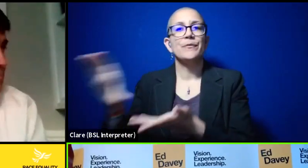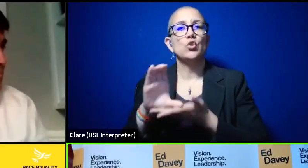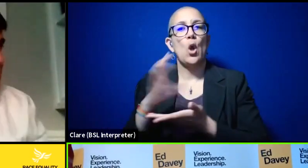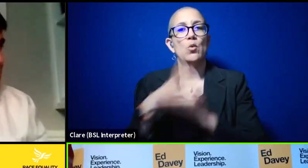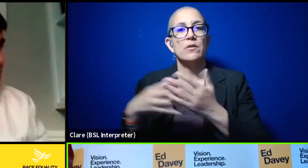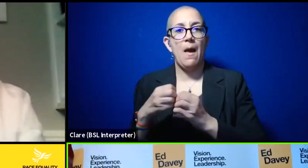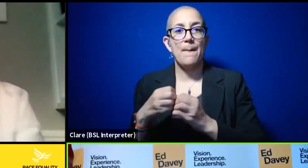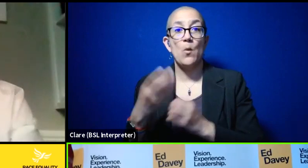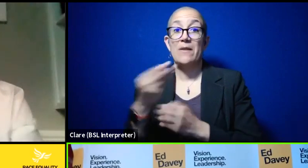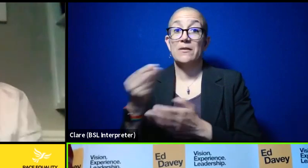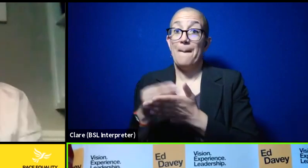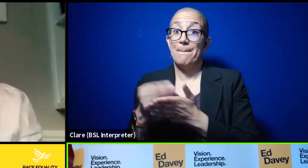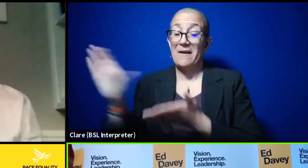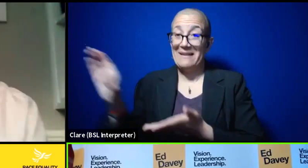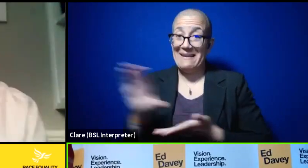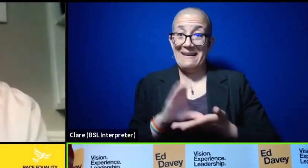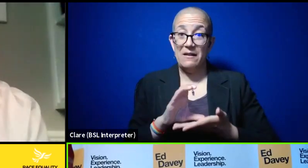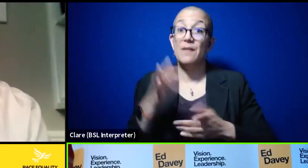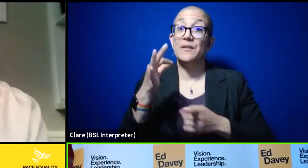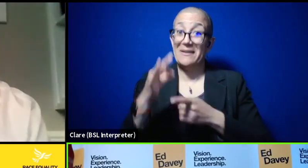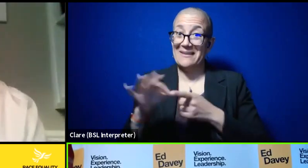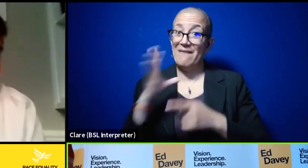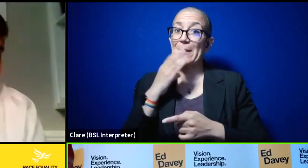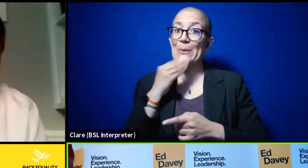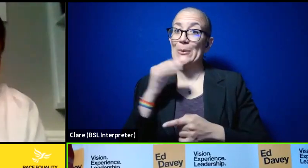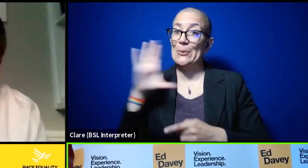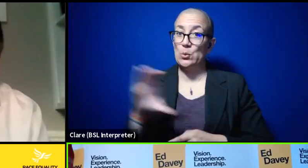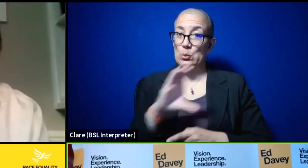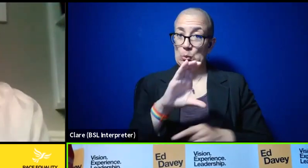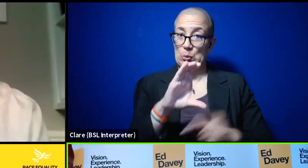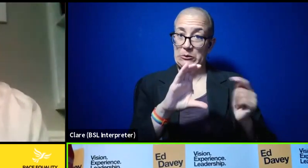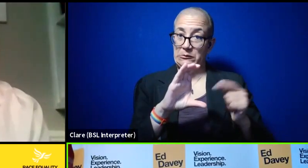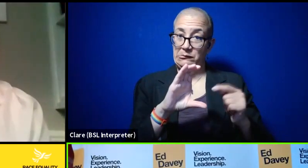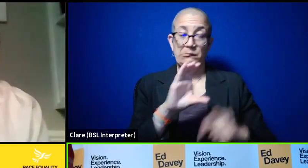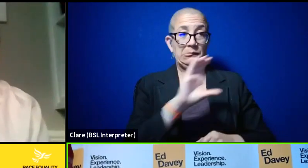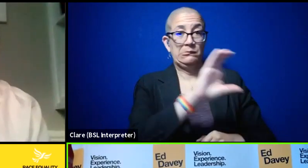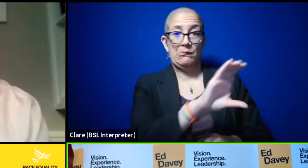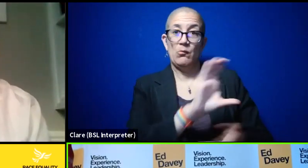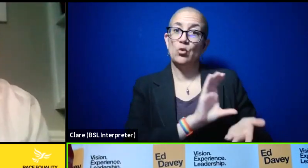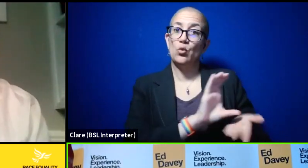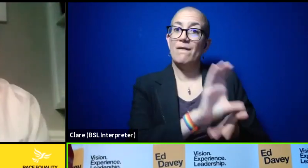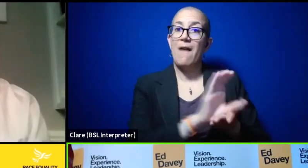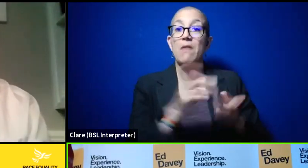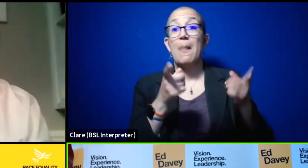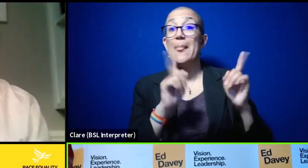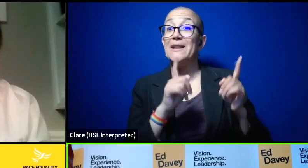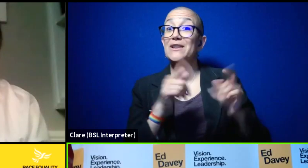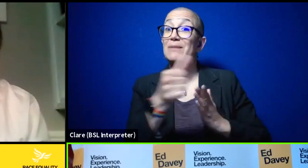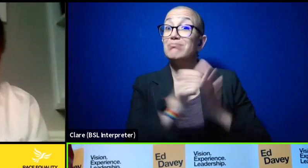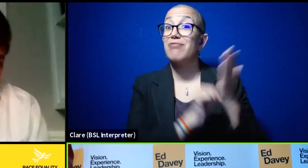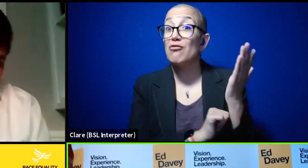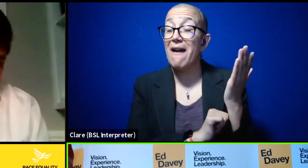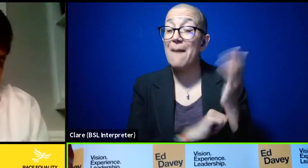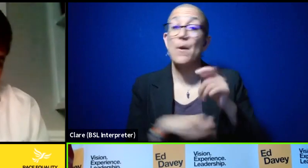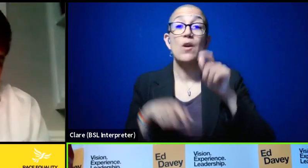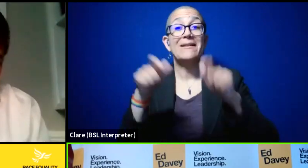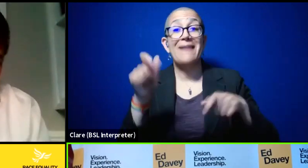money went in. It was specifically earmarked to help fund some of these leadership programs for candidates